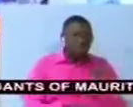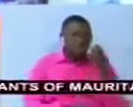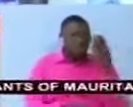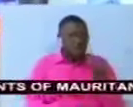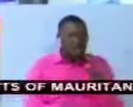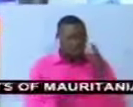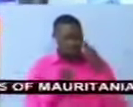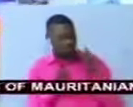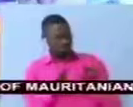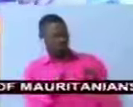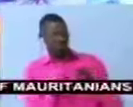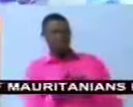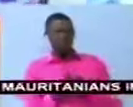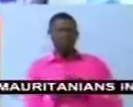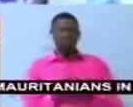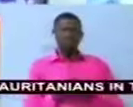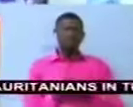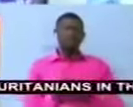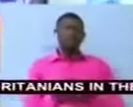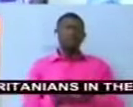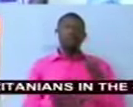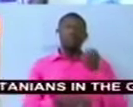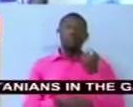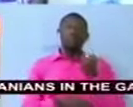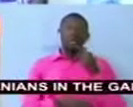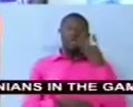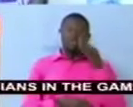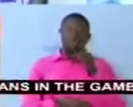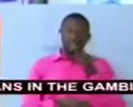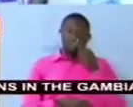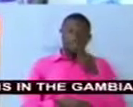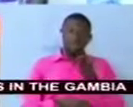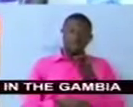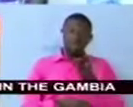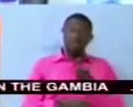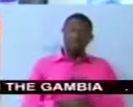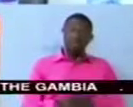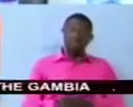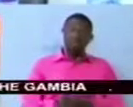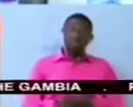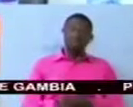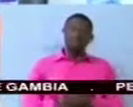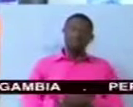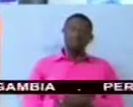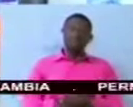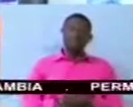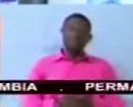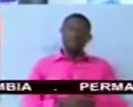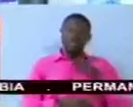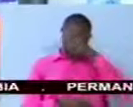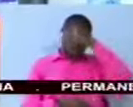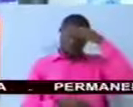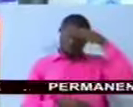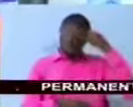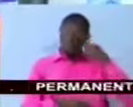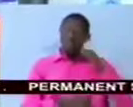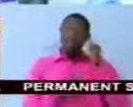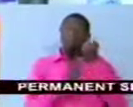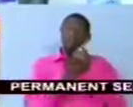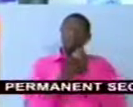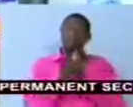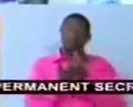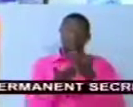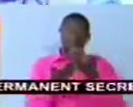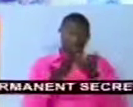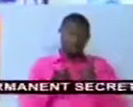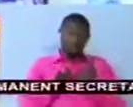because of suma effort. But if at all it was said, everybody will believe. Hasol bi ma def bank bi di ma jox mo xaliss bobu may liggey di fe ndanka